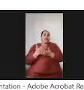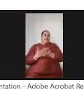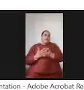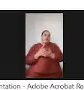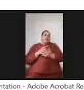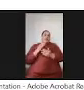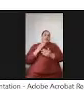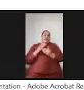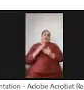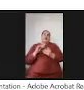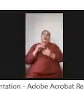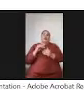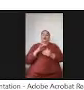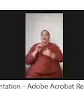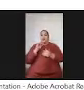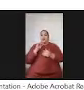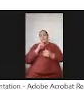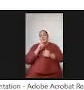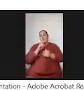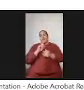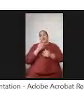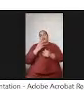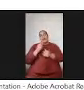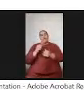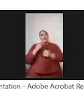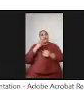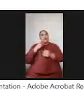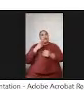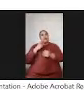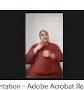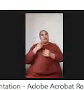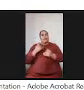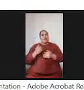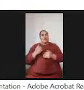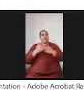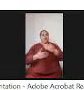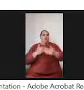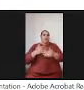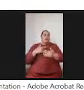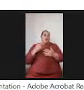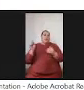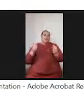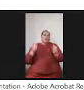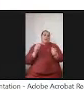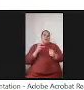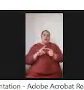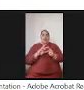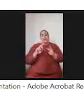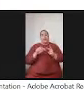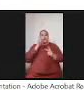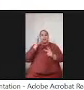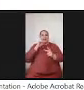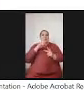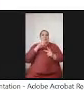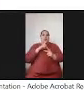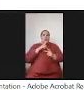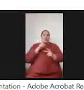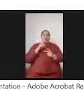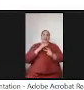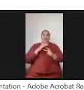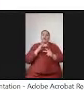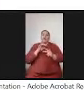of our June, which subsequently have either been filled or in the process of being filled. And the one other main reason is the fact that as at the end of